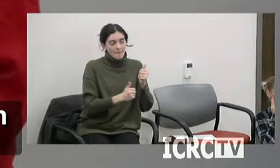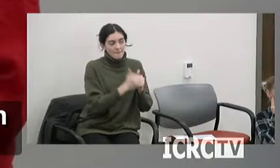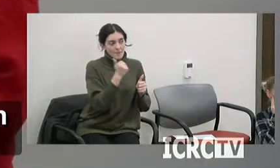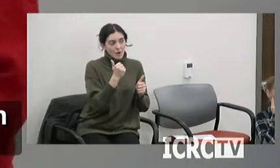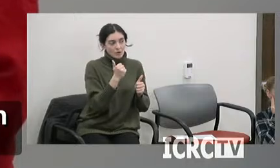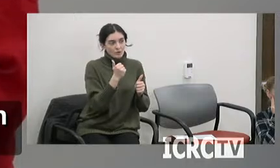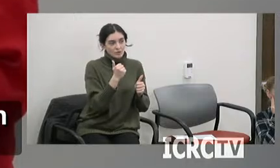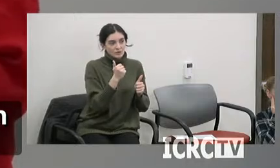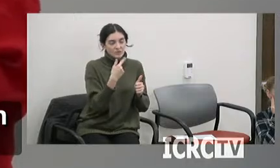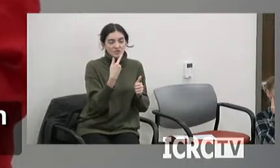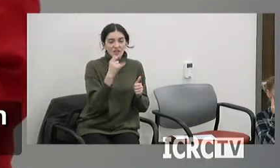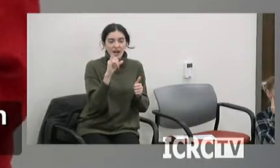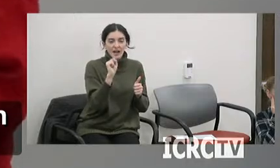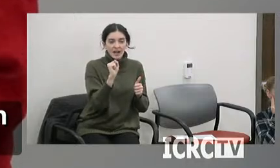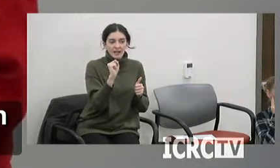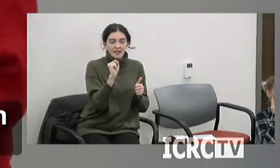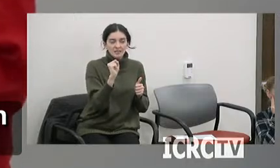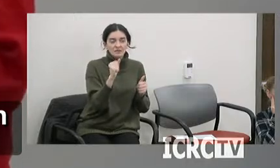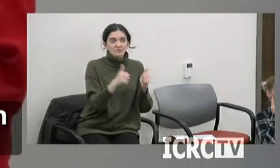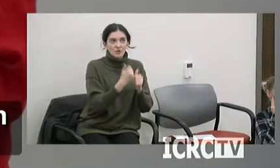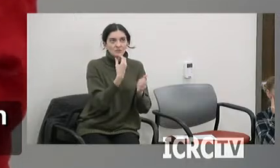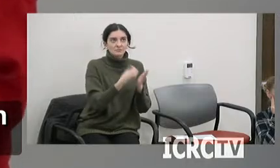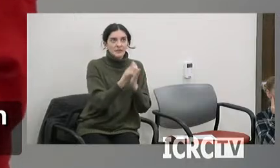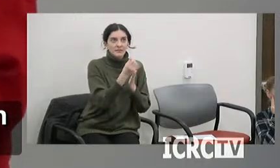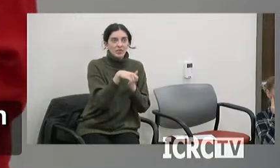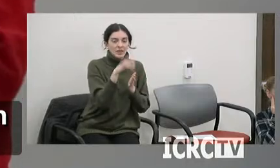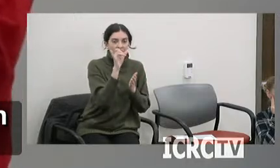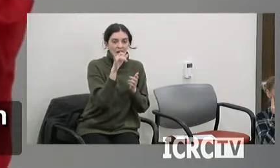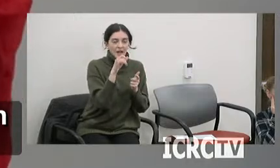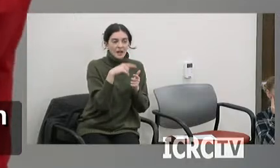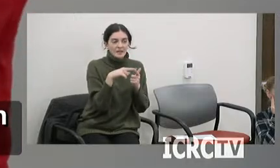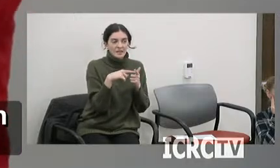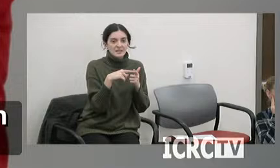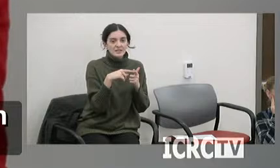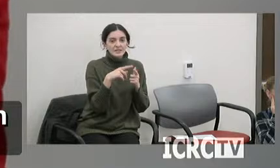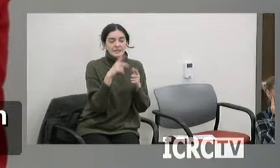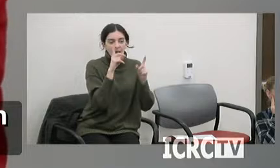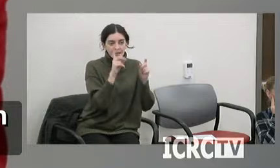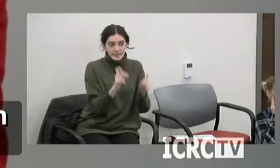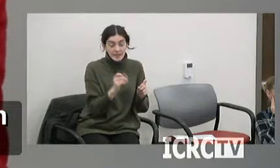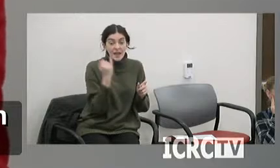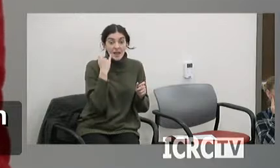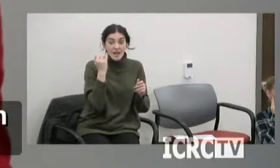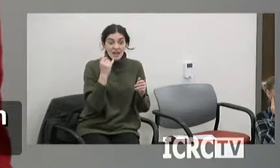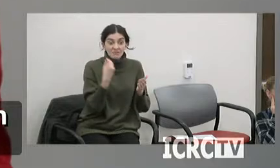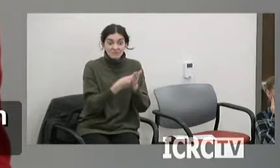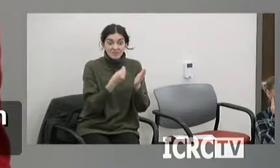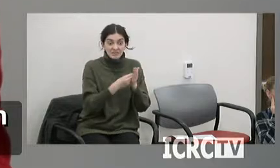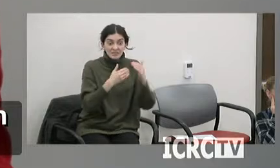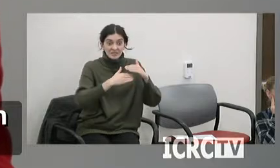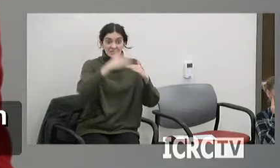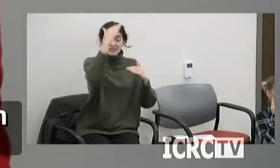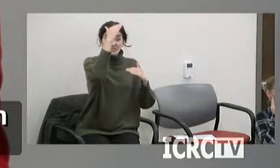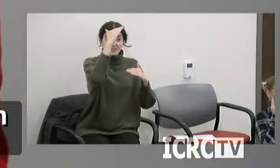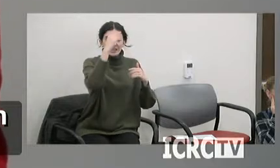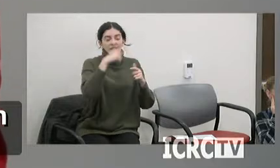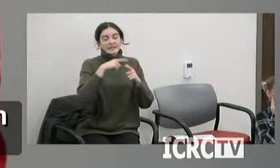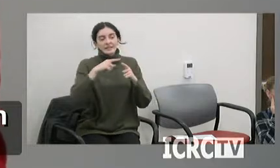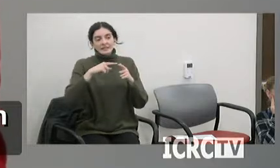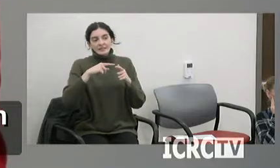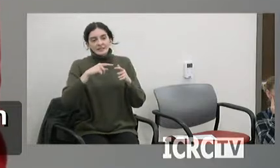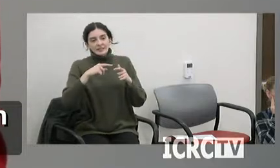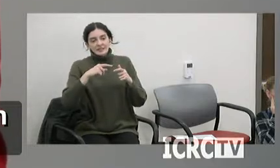gifted interventionists, their materials, and then testing, whatever. If we go over that, then we use general fund, and this